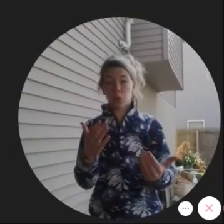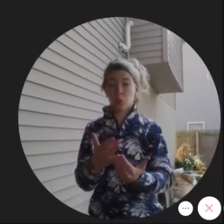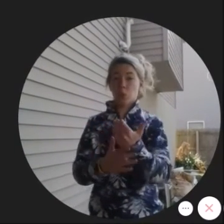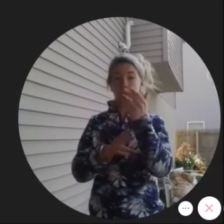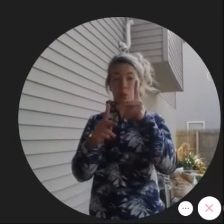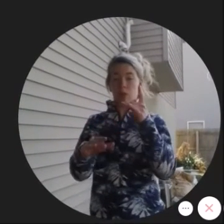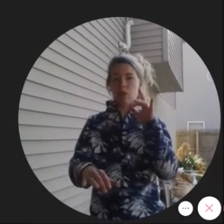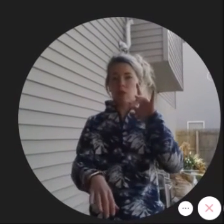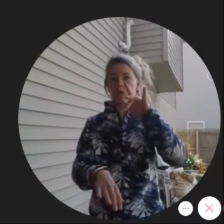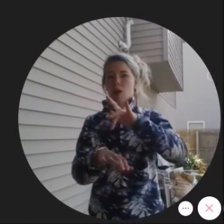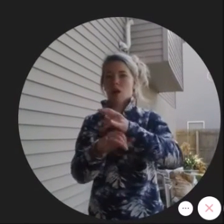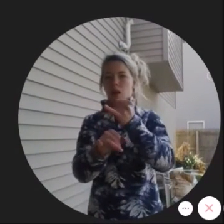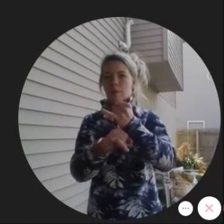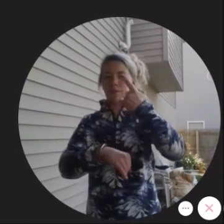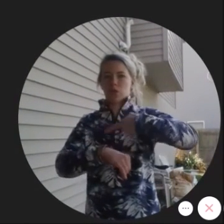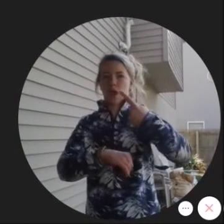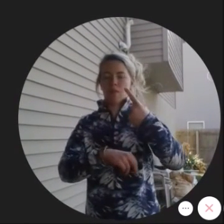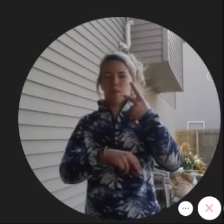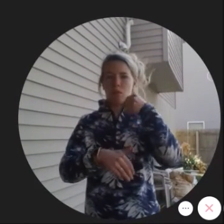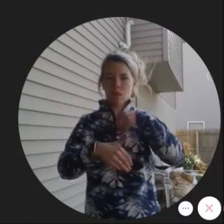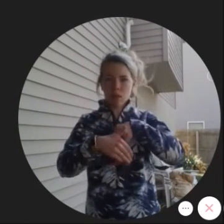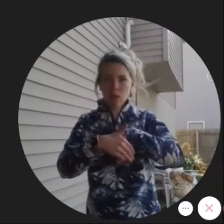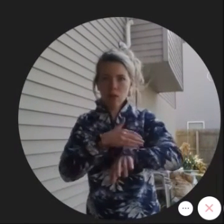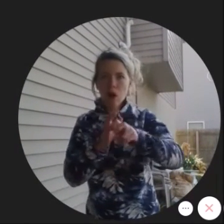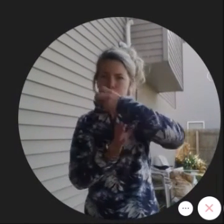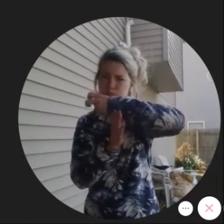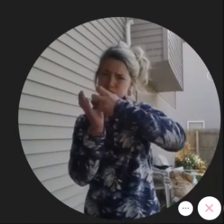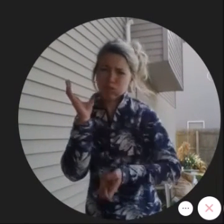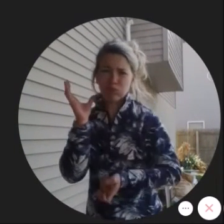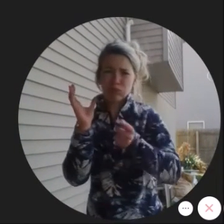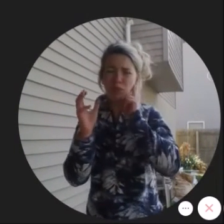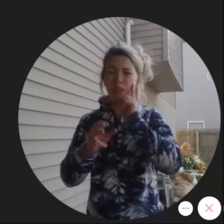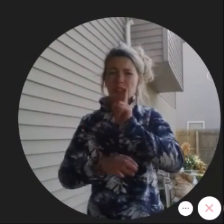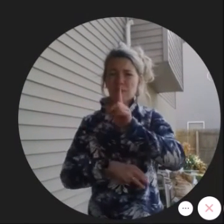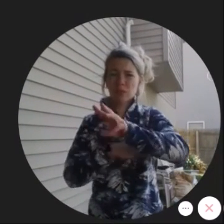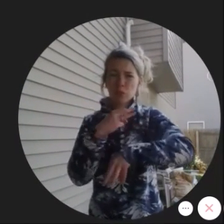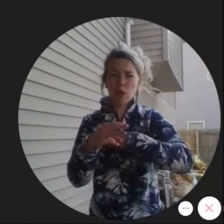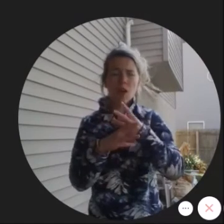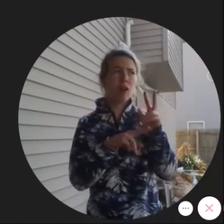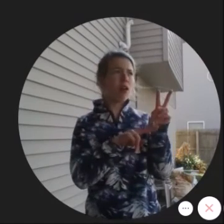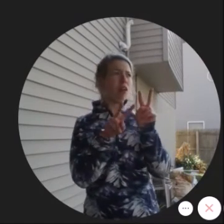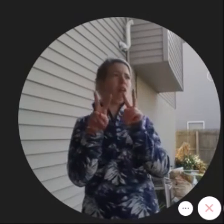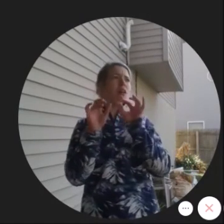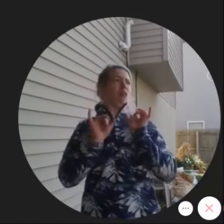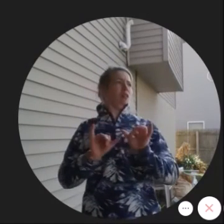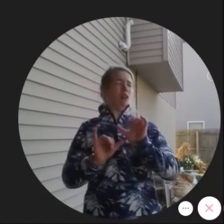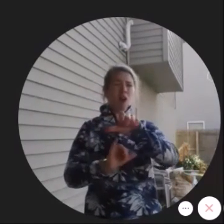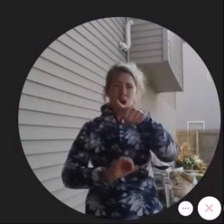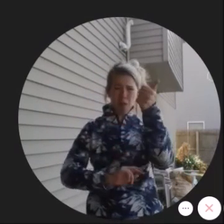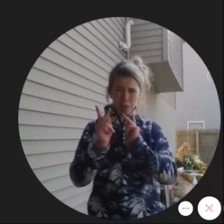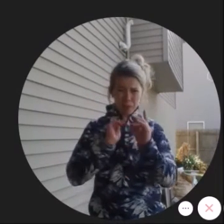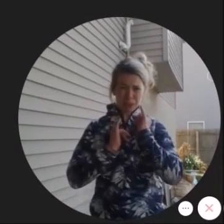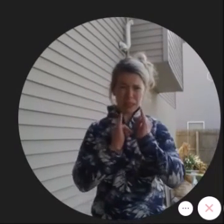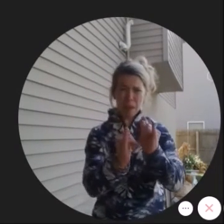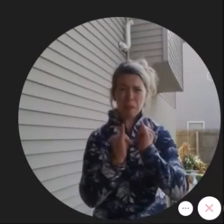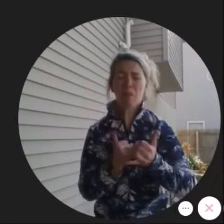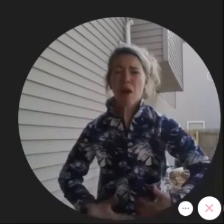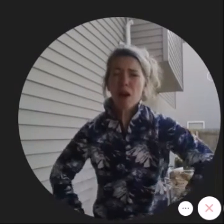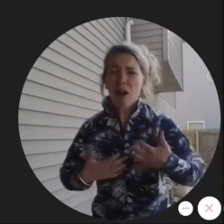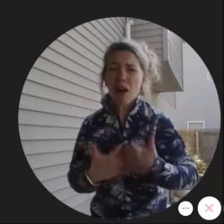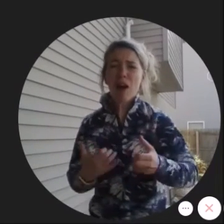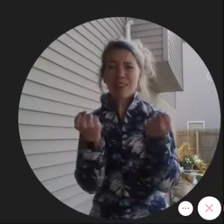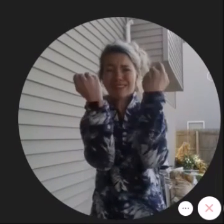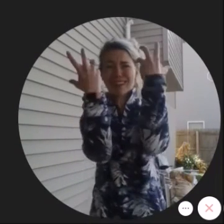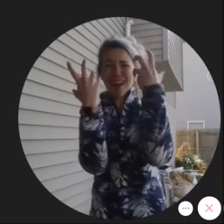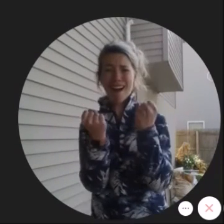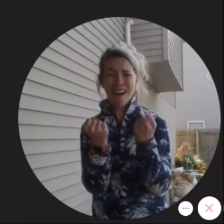And that's the same concept of what a lot of new people experience when they go to a deaf school for the first time and realize that, oh my gosh, there's other people